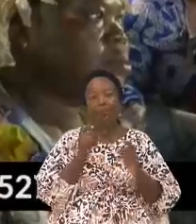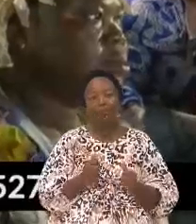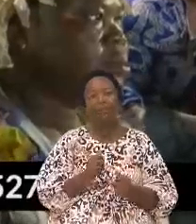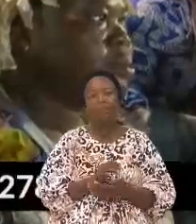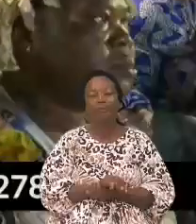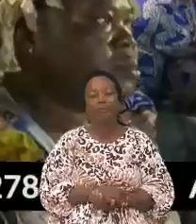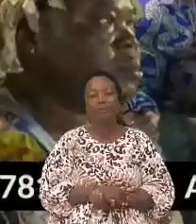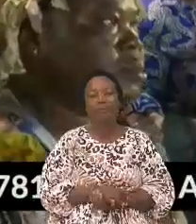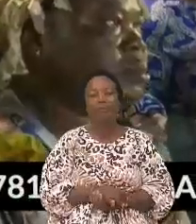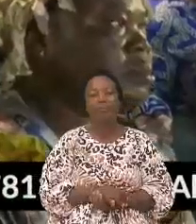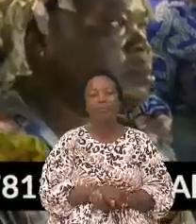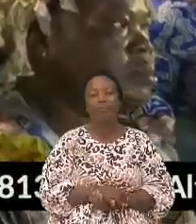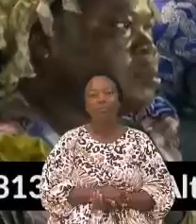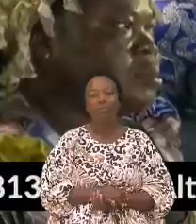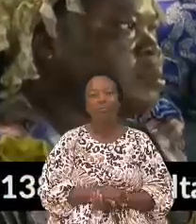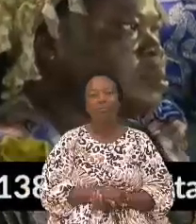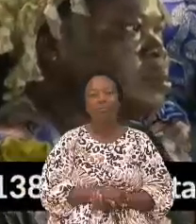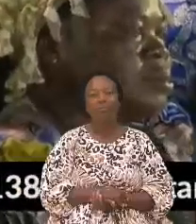Let's be fast.